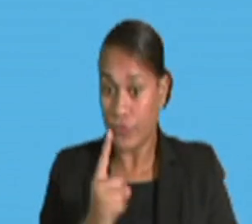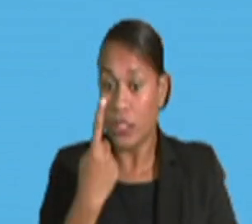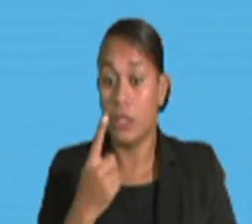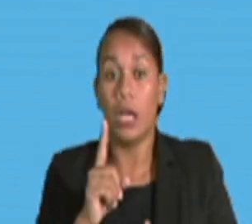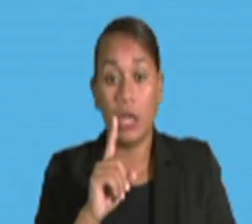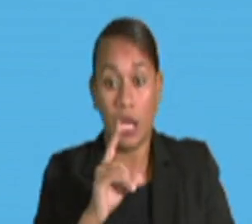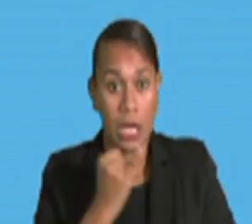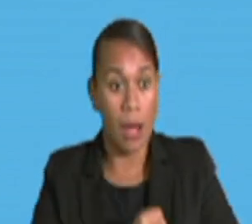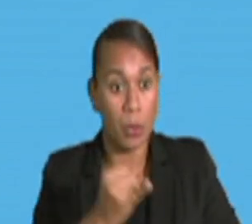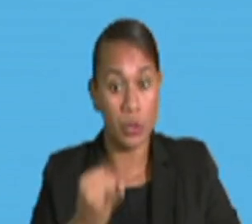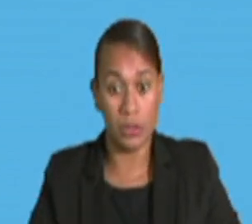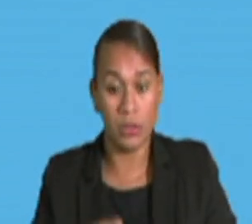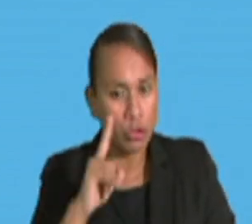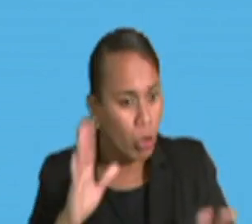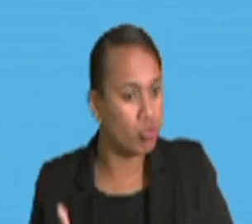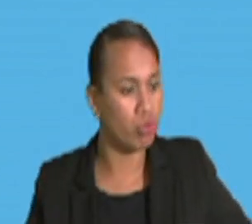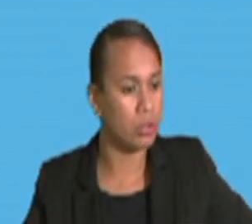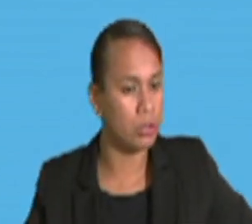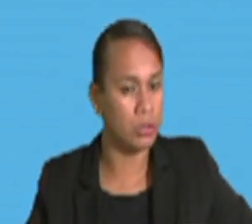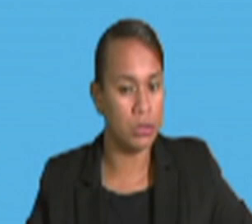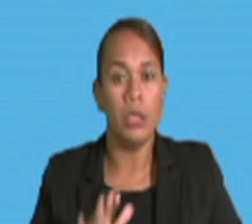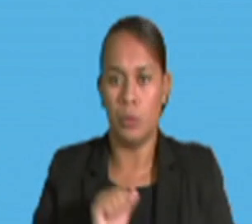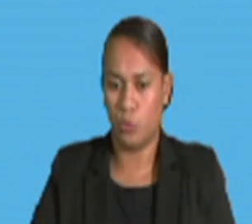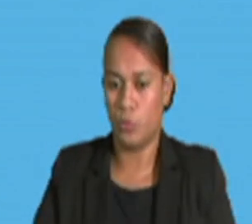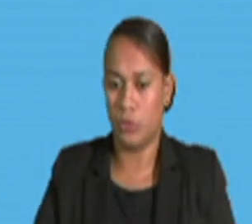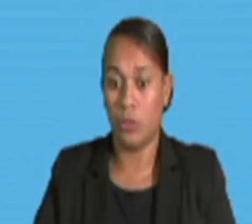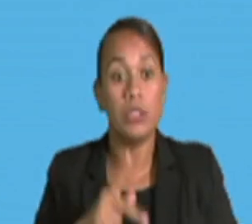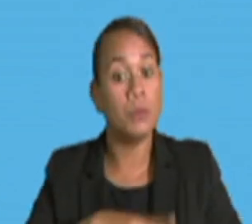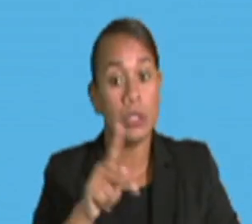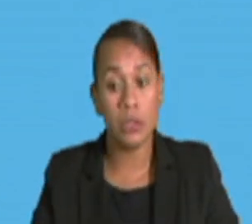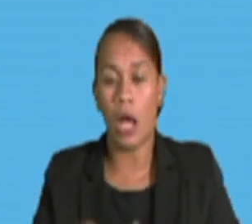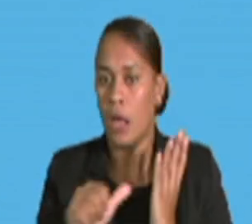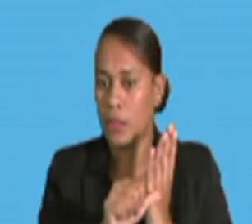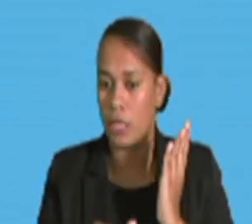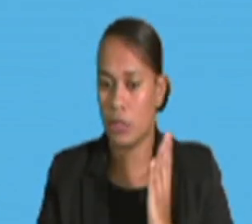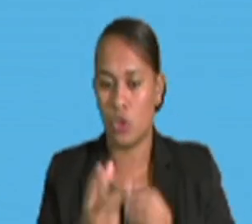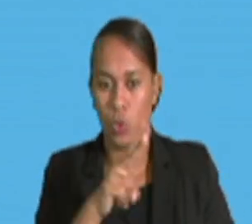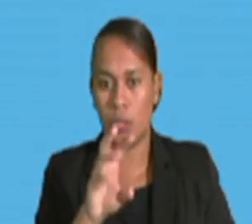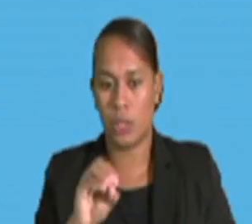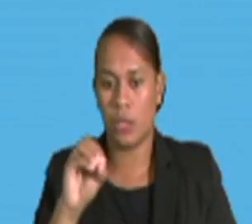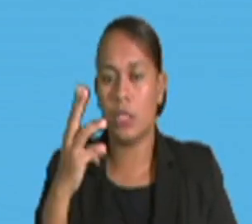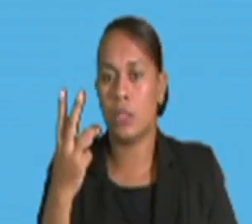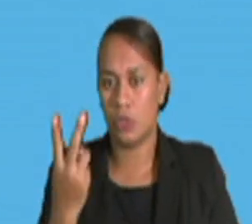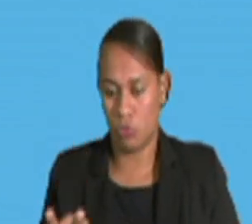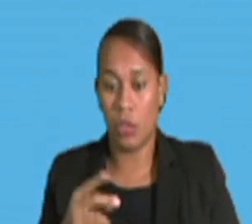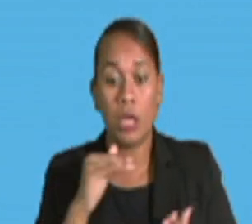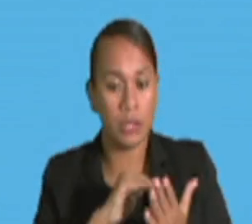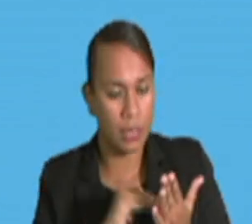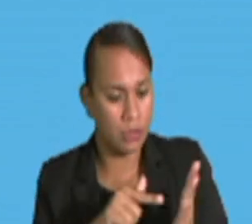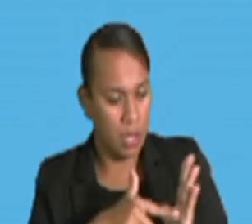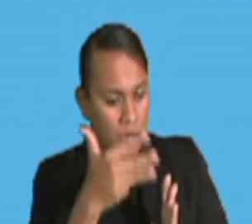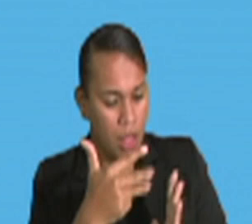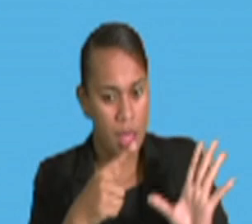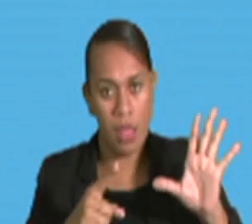introducing official passports in accordance with the Passport Act 2002, Section 9A. As